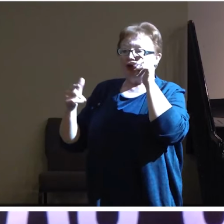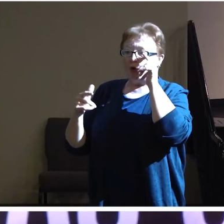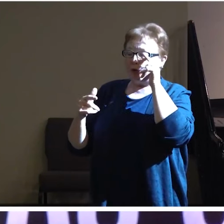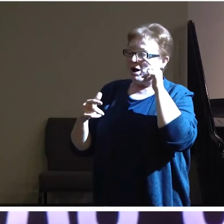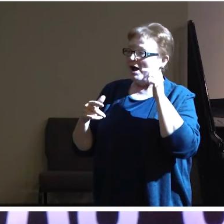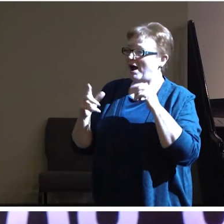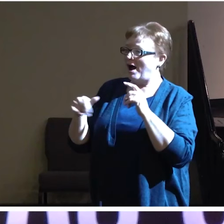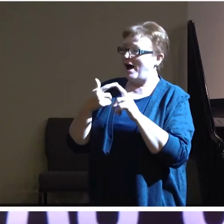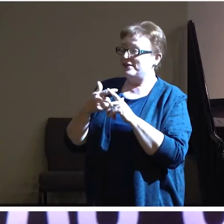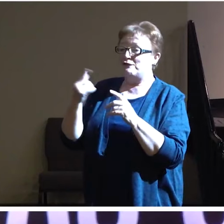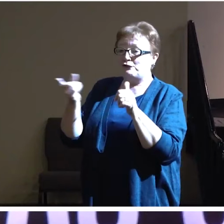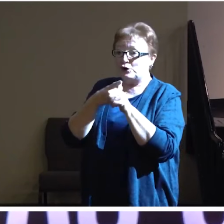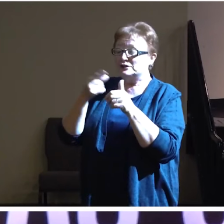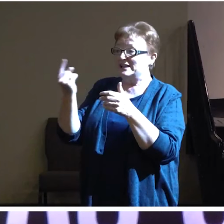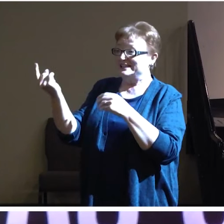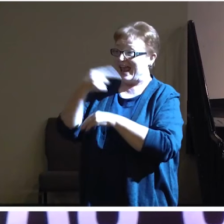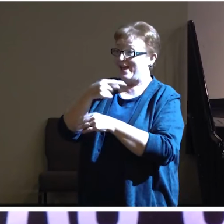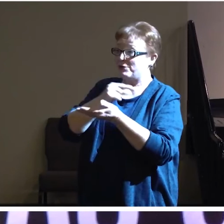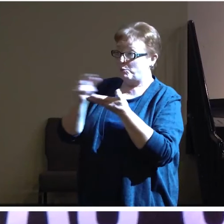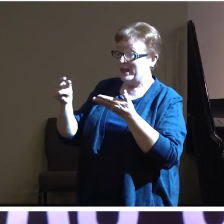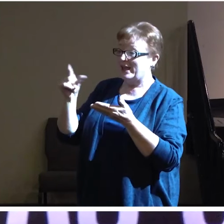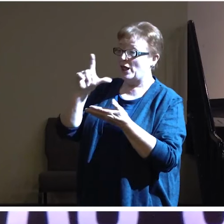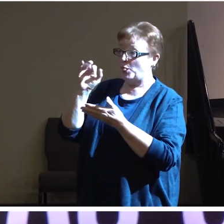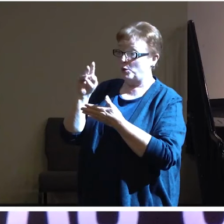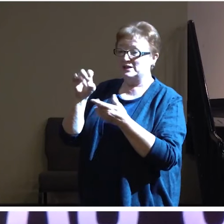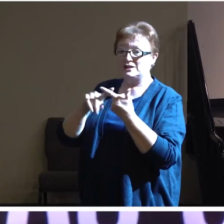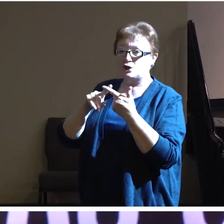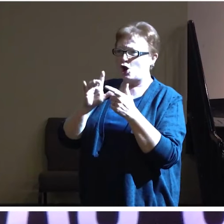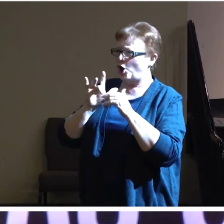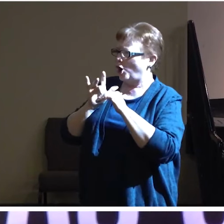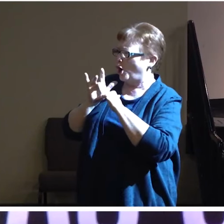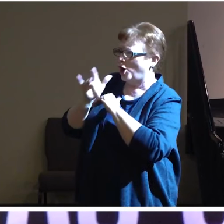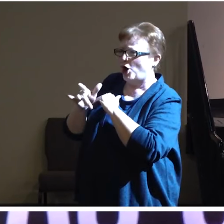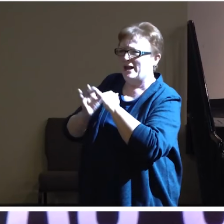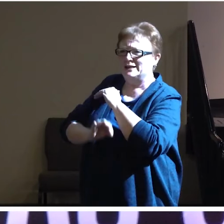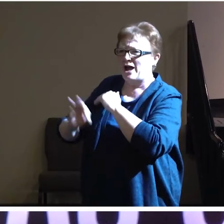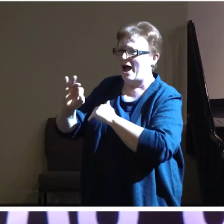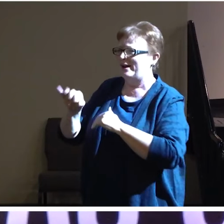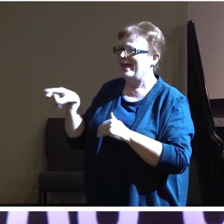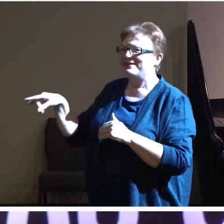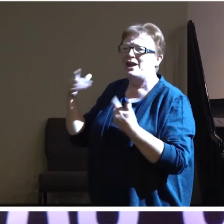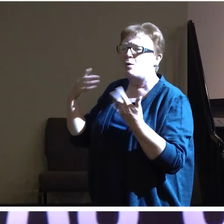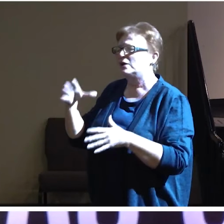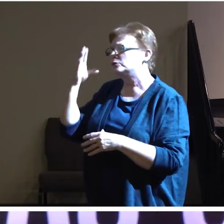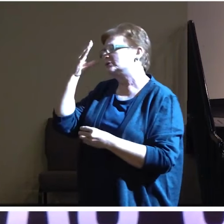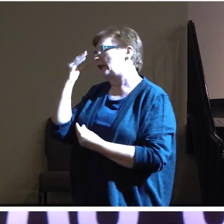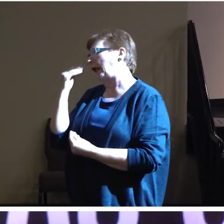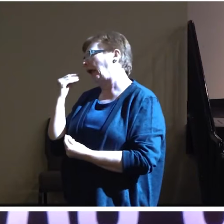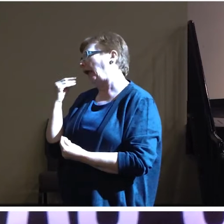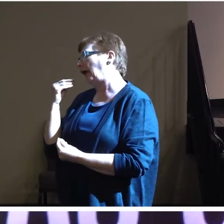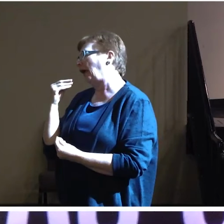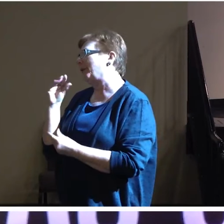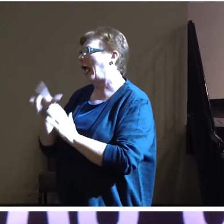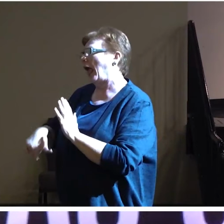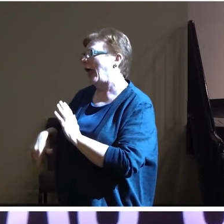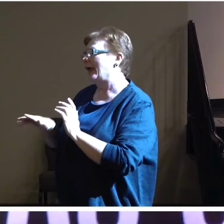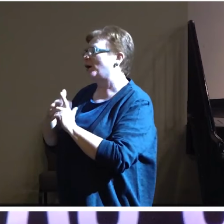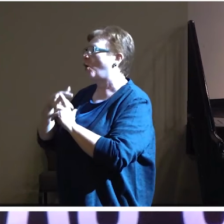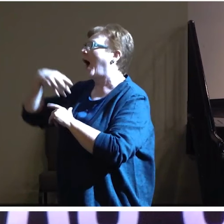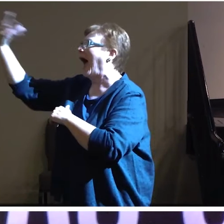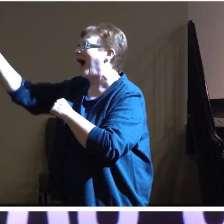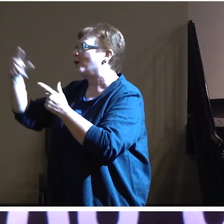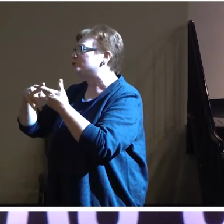that on the first day of the week, that would be the Sunday at early dawn. They didn't want to sleep in. They didn't go out for brunch. They didn't wait around. They didn't